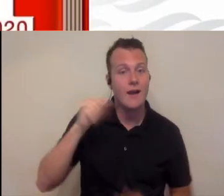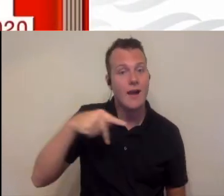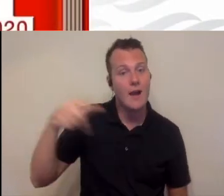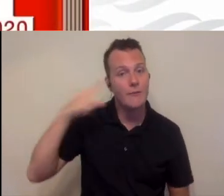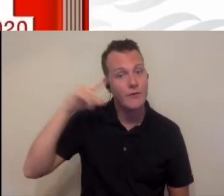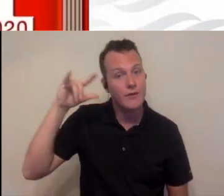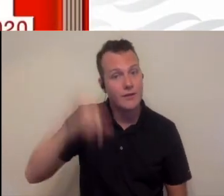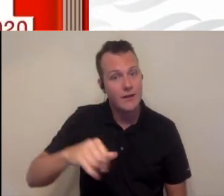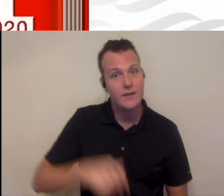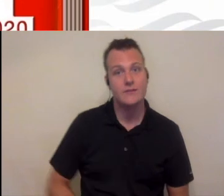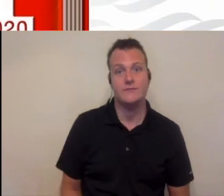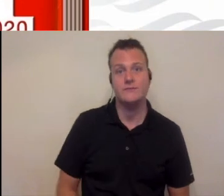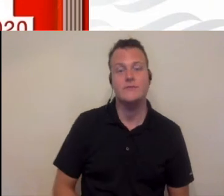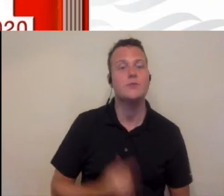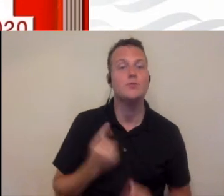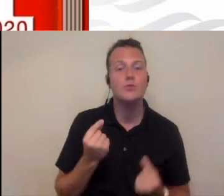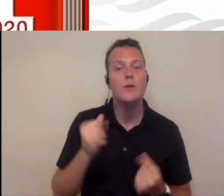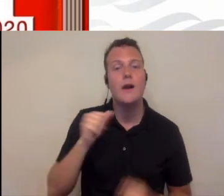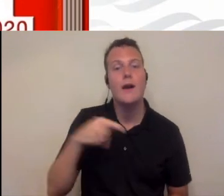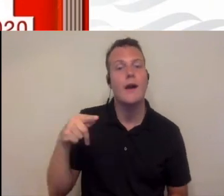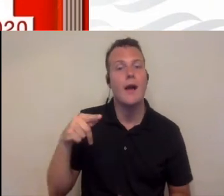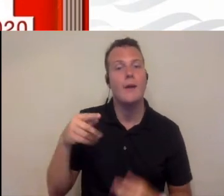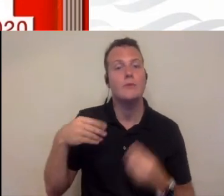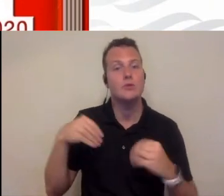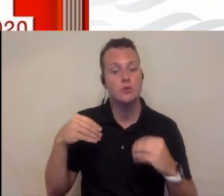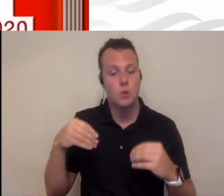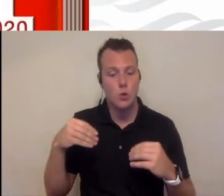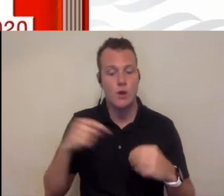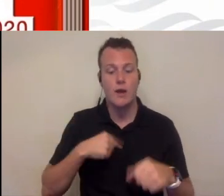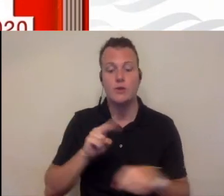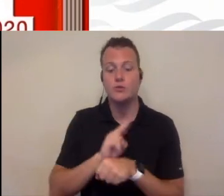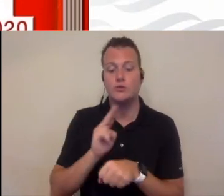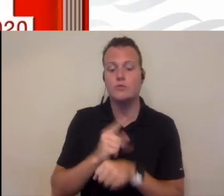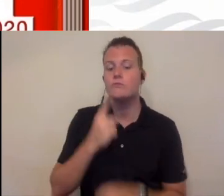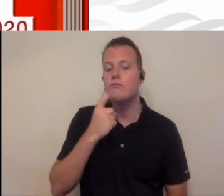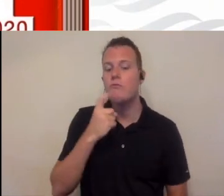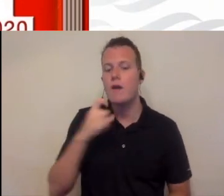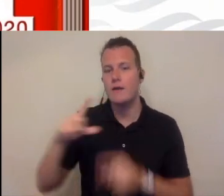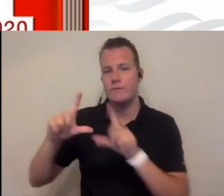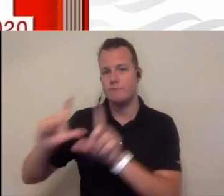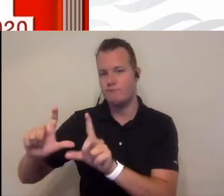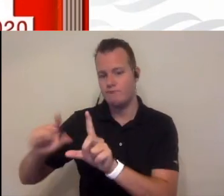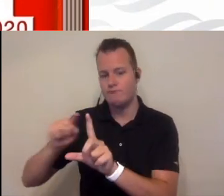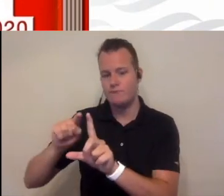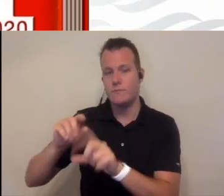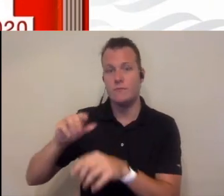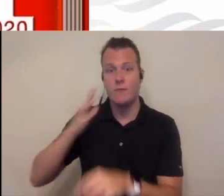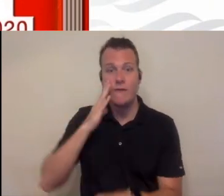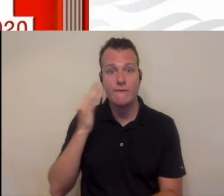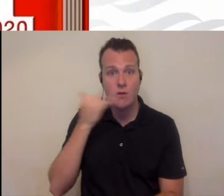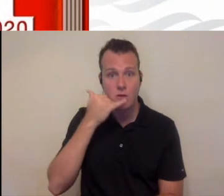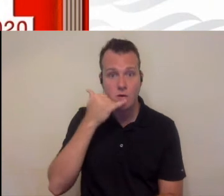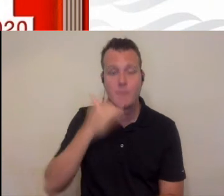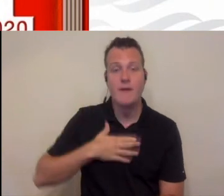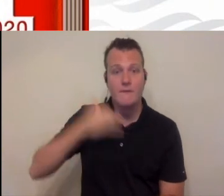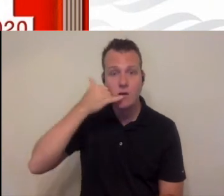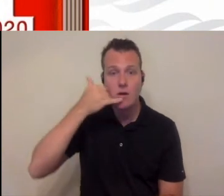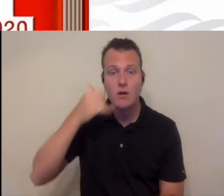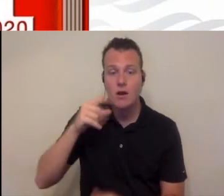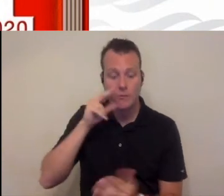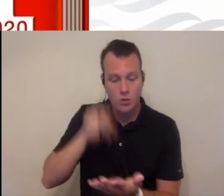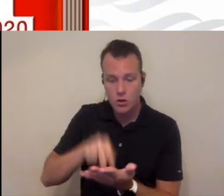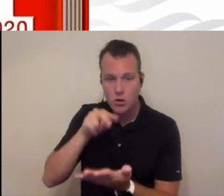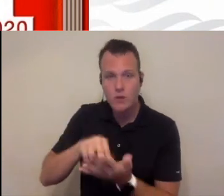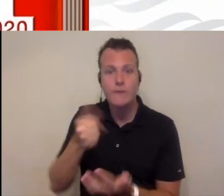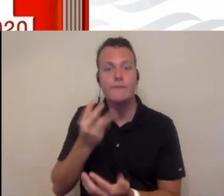for that. So you can go to the App Store, and the one I use is the red one. So it's in my phone. I use it a couple of times a